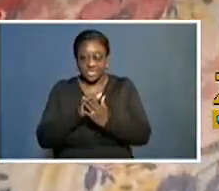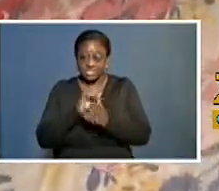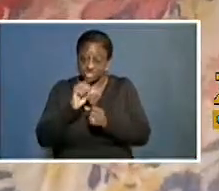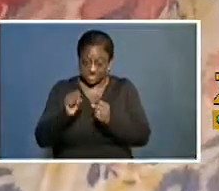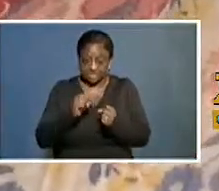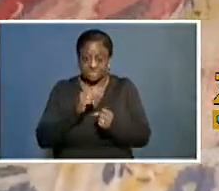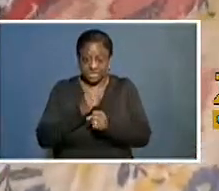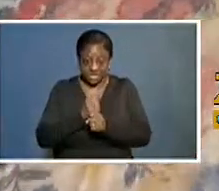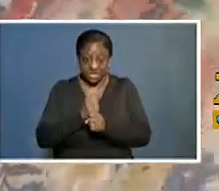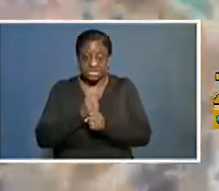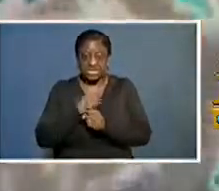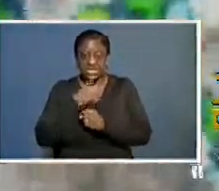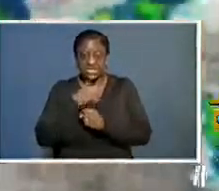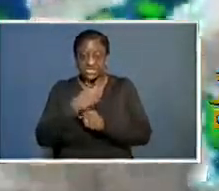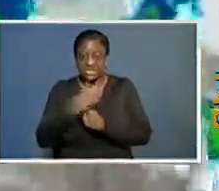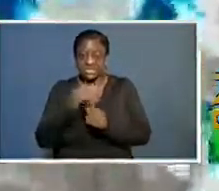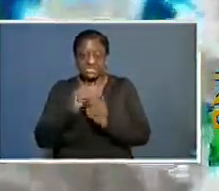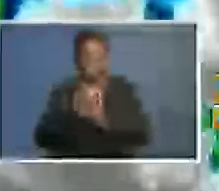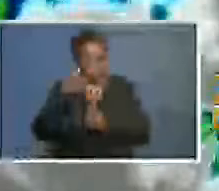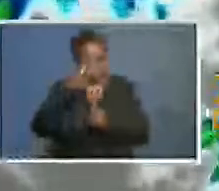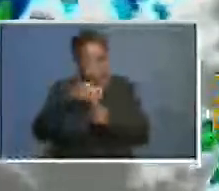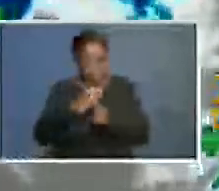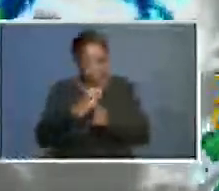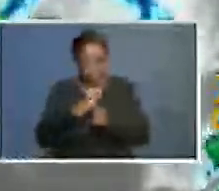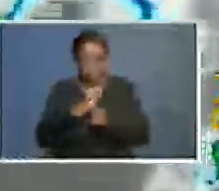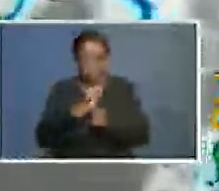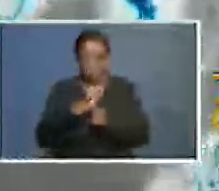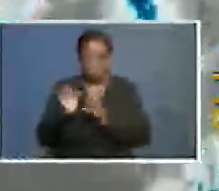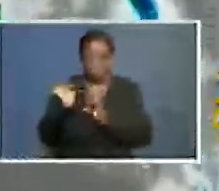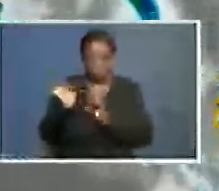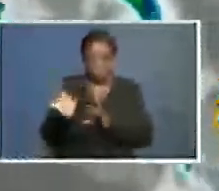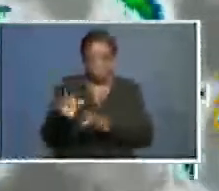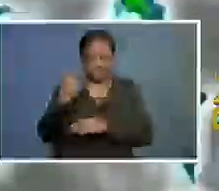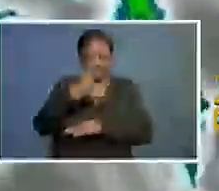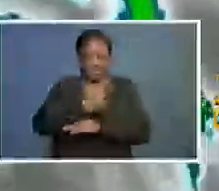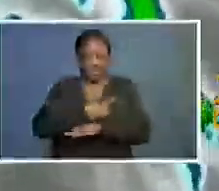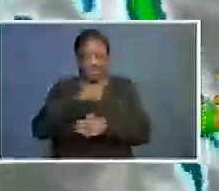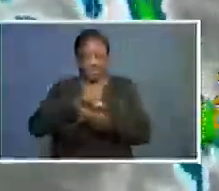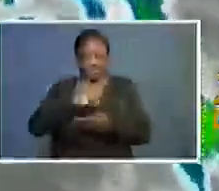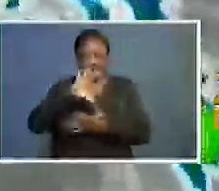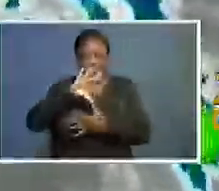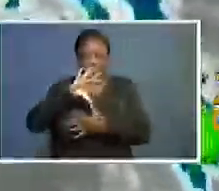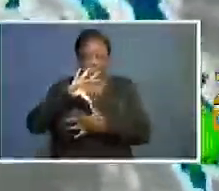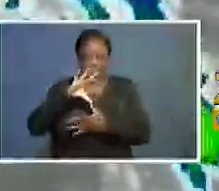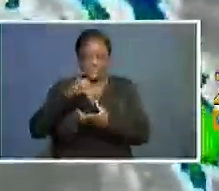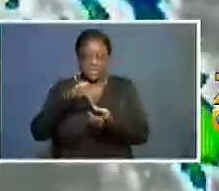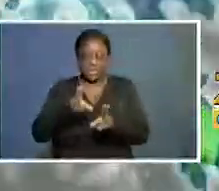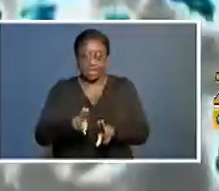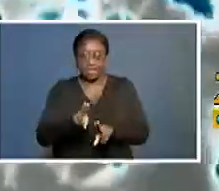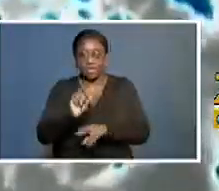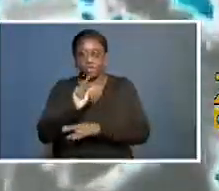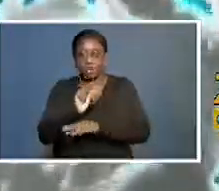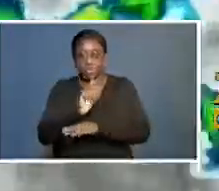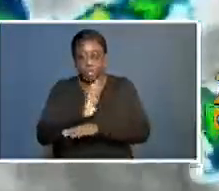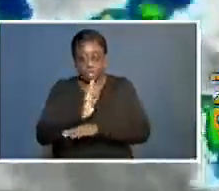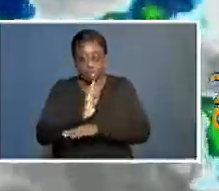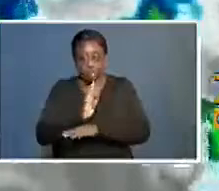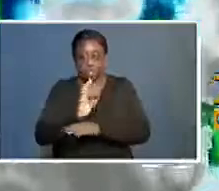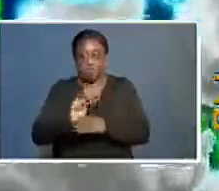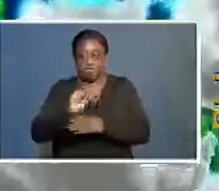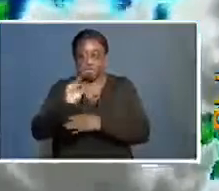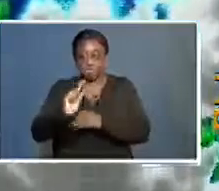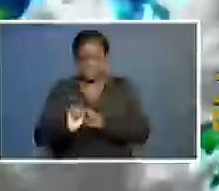victim, Indra Ford recalls what she remembers from that horrific day that Hurricane Dorian made landfall on Grand Bahama on